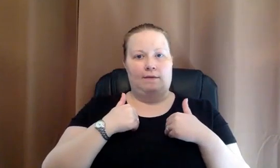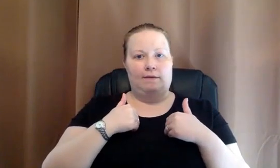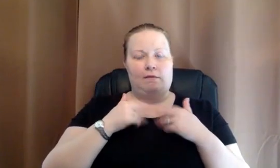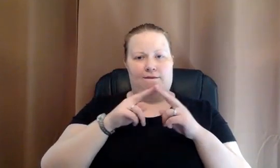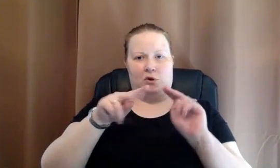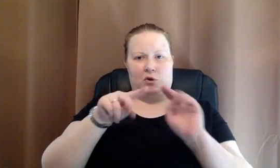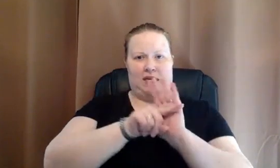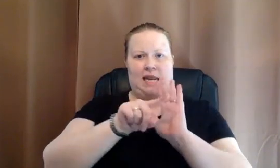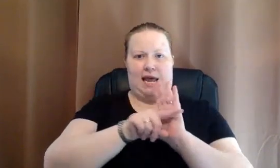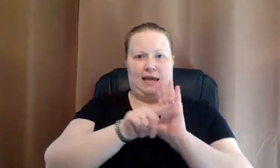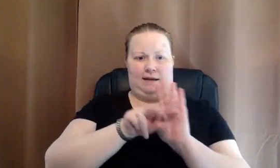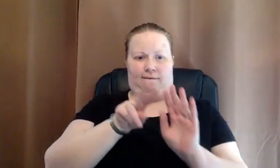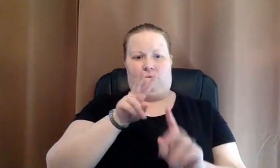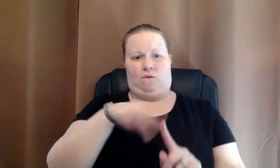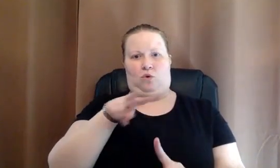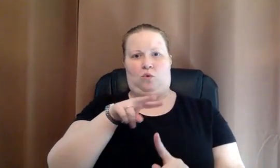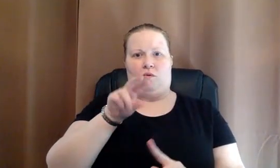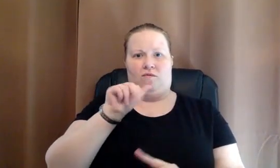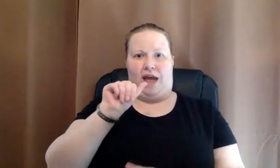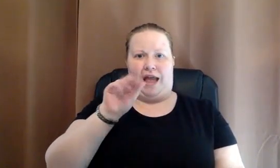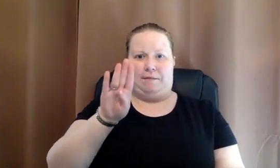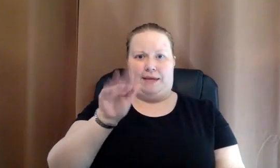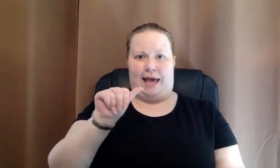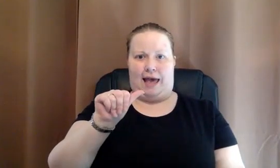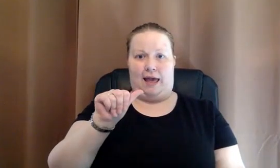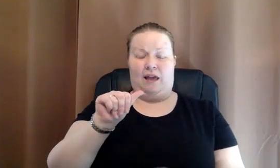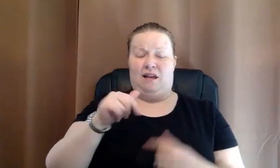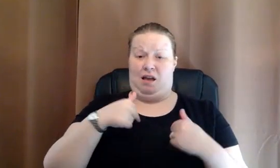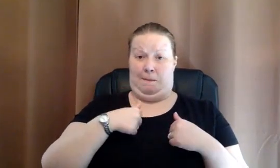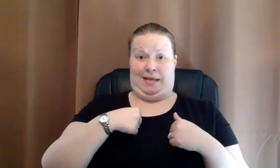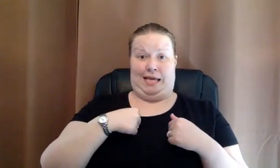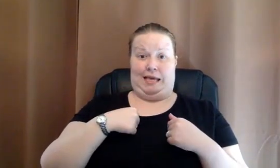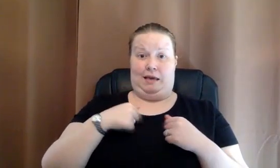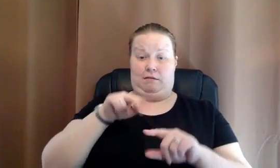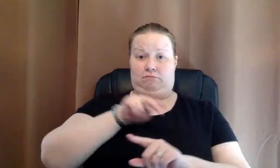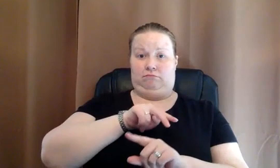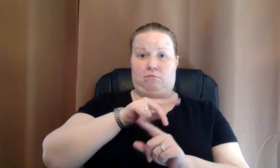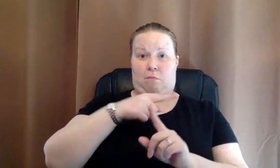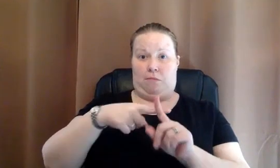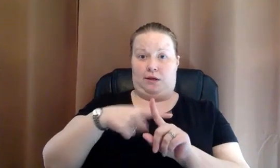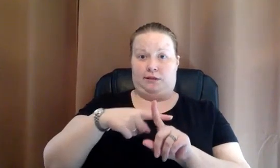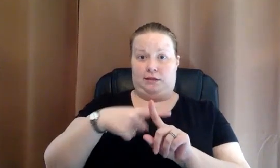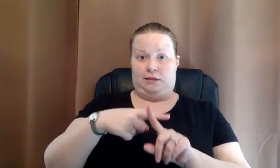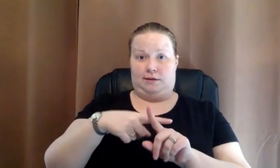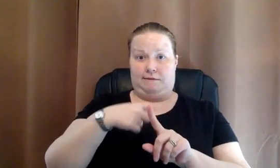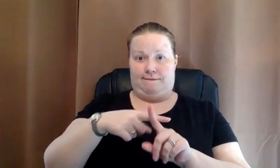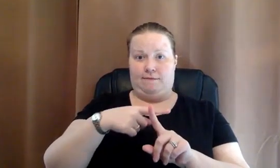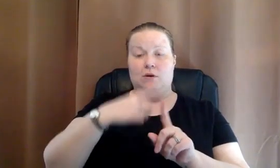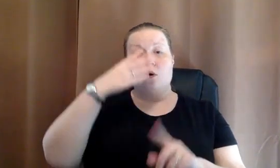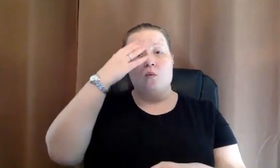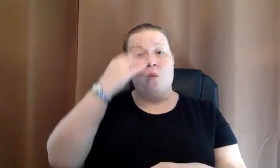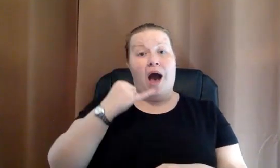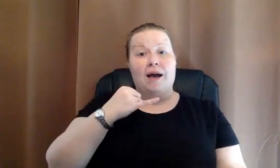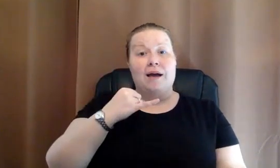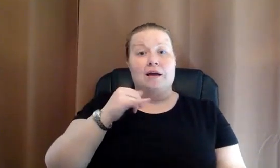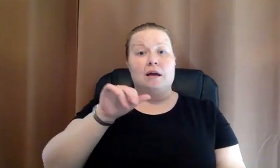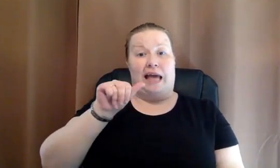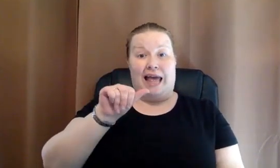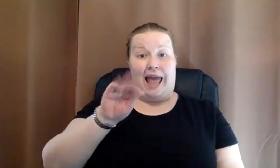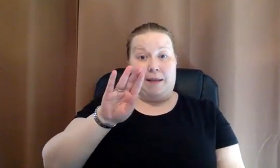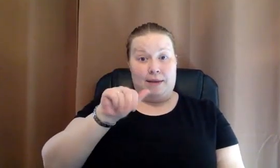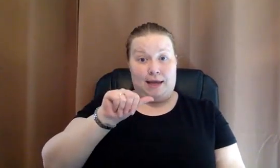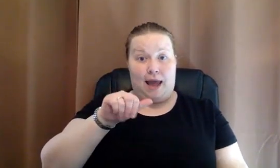negative view of ABA. I have a very positive view, and I have a positive view because when ABA is